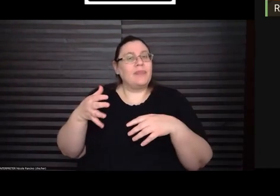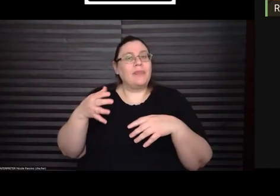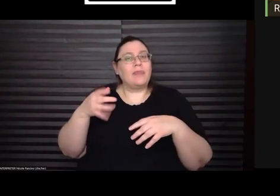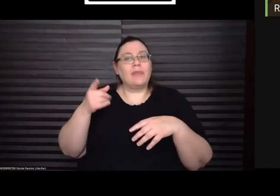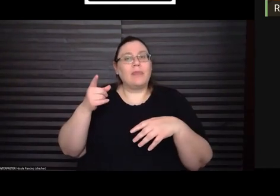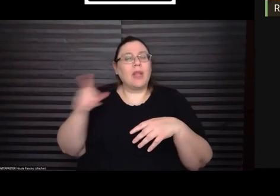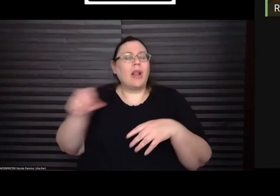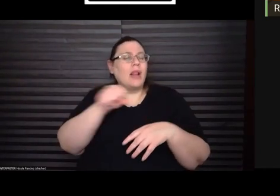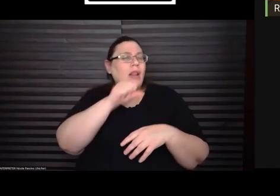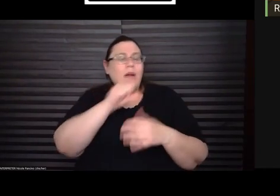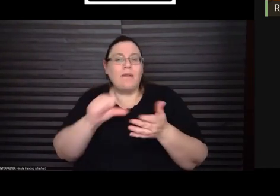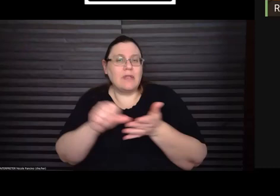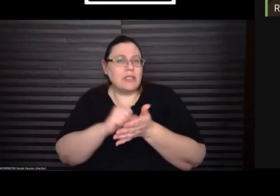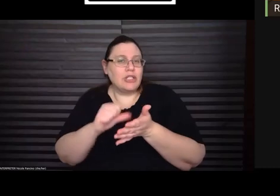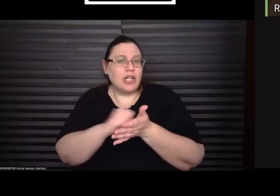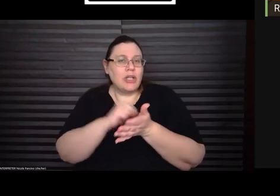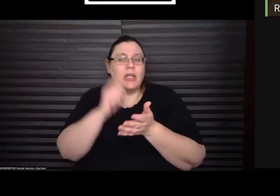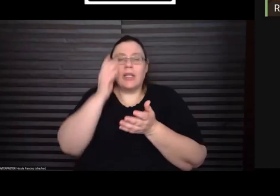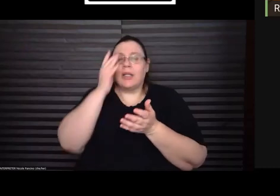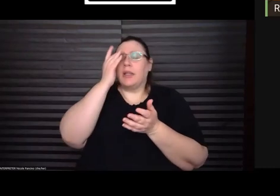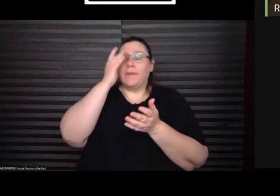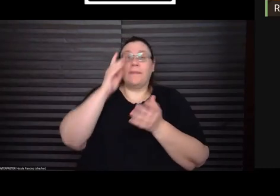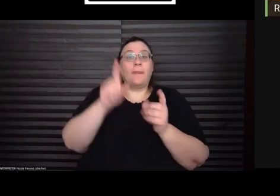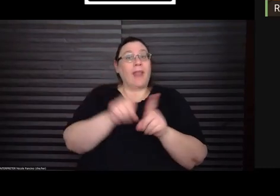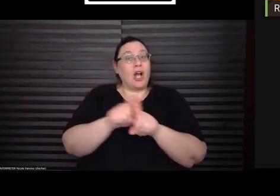So he loved the dictionary.